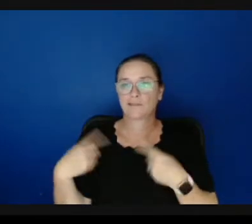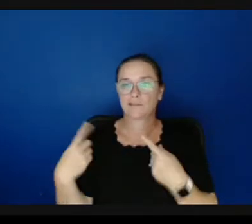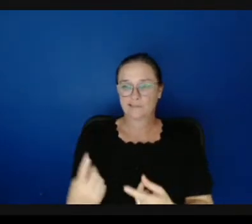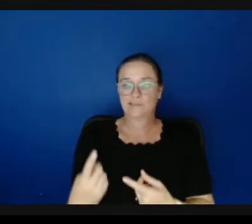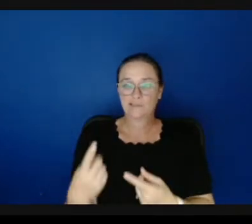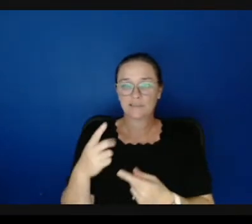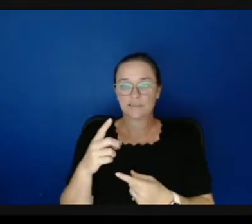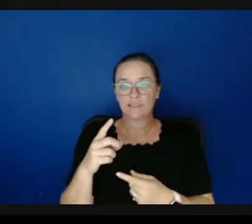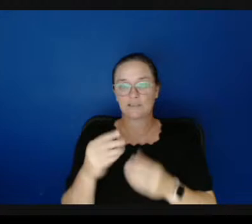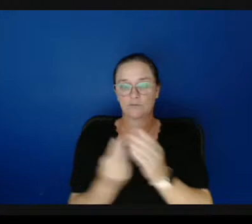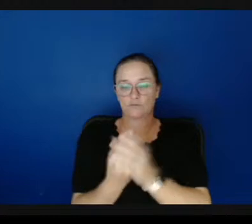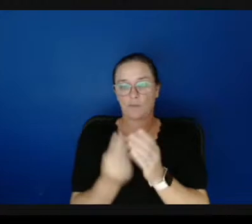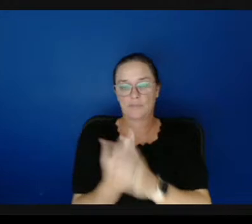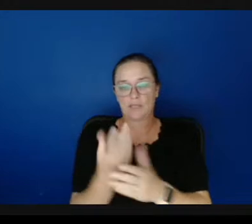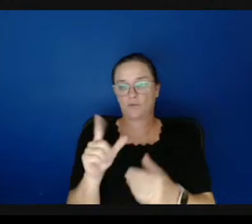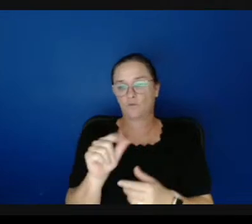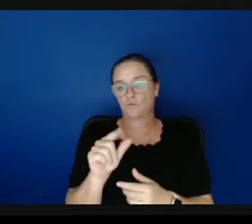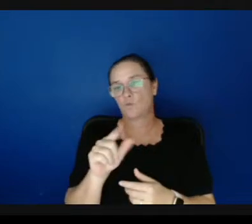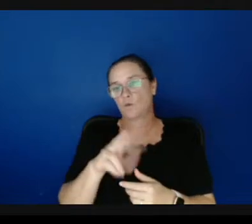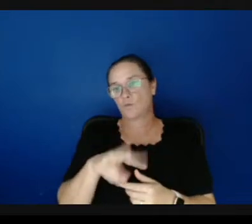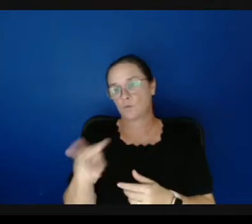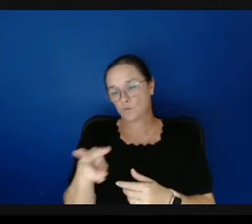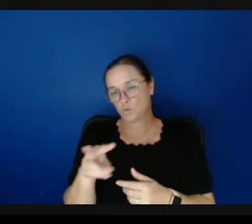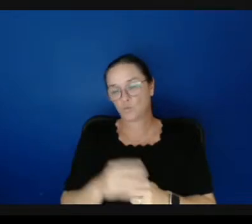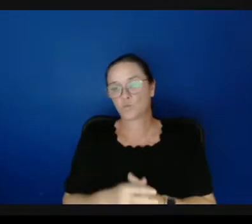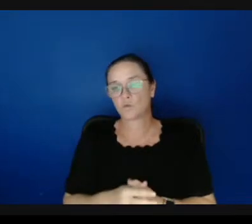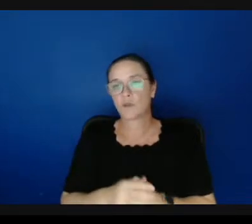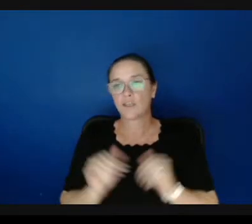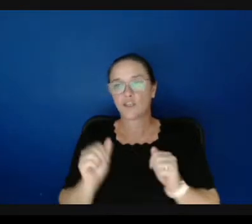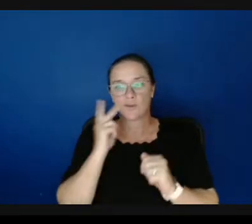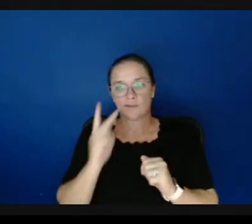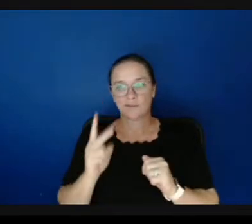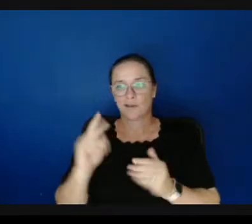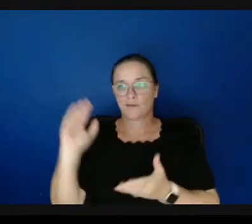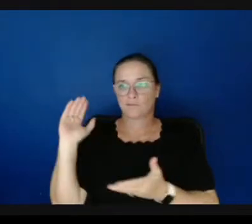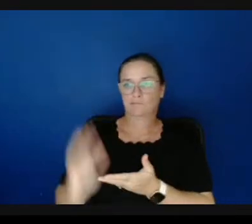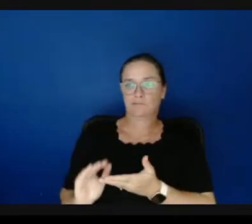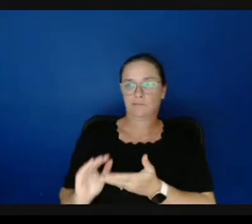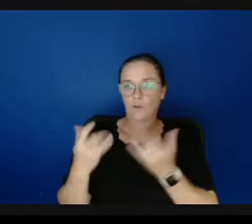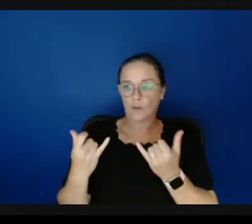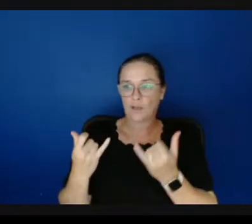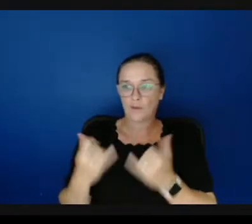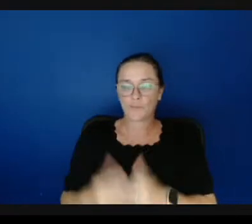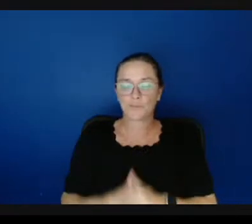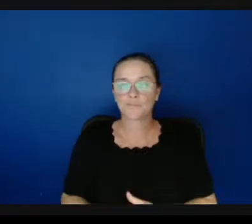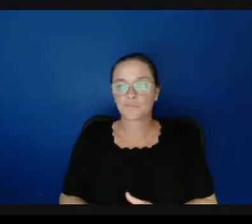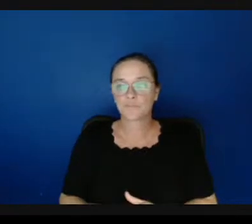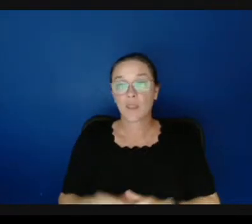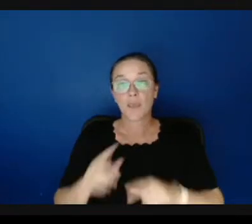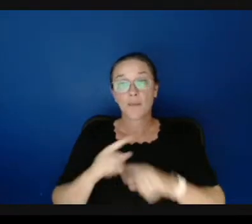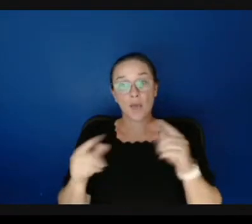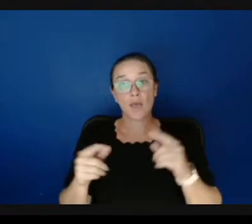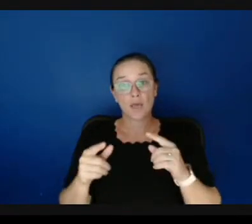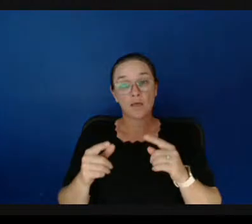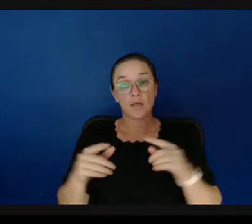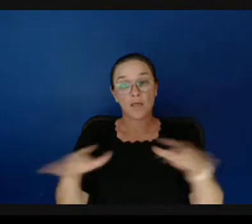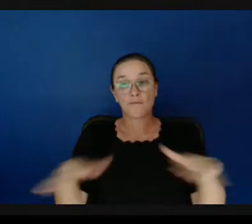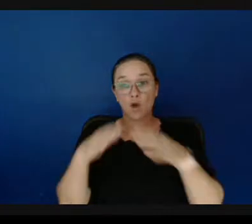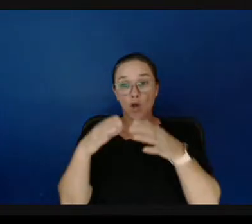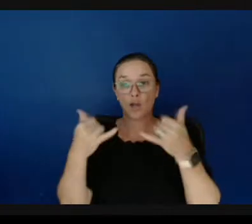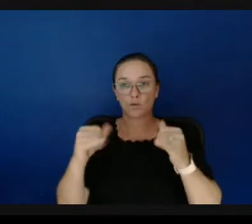of earthquakes, showing earthquakes per month. And you can see how low we are in Mauna Loa. However, the volcano does continue to still